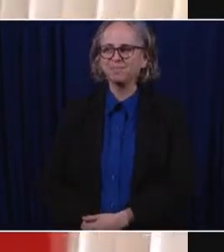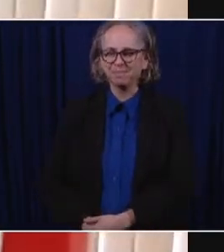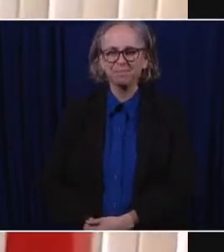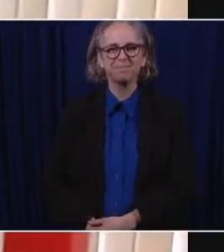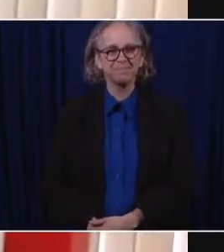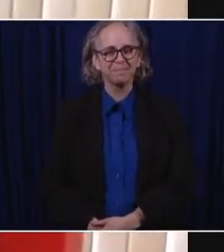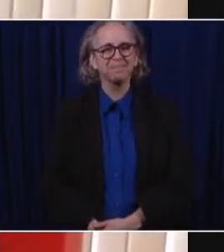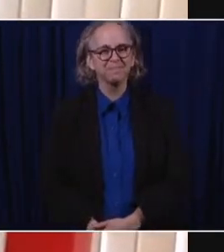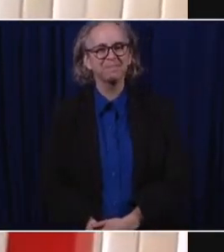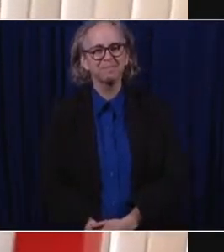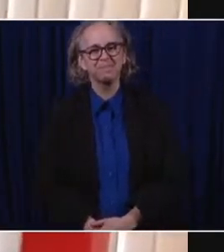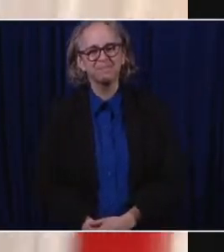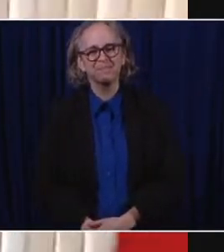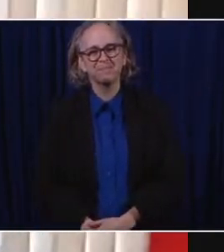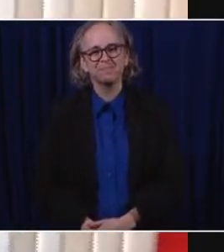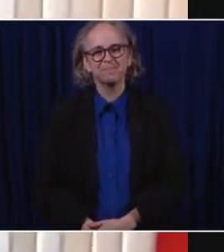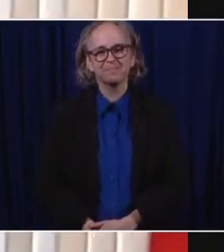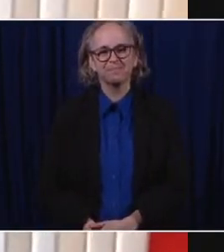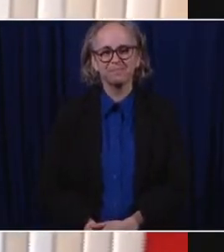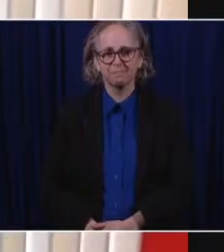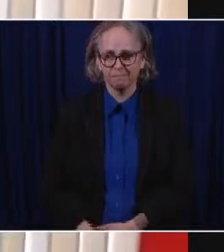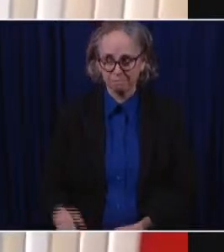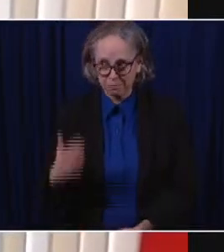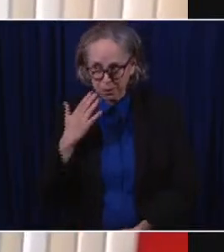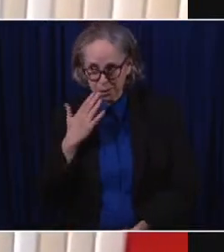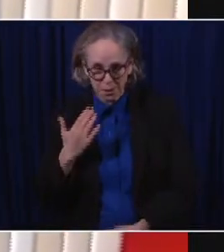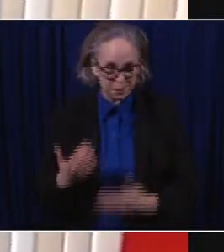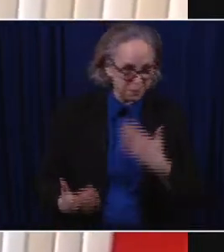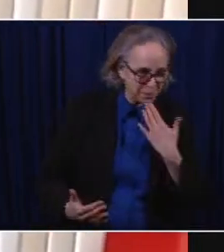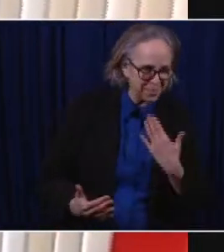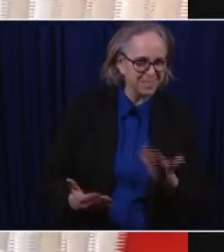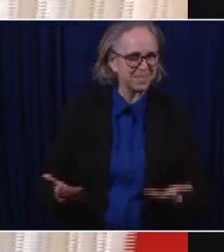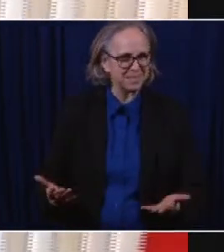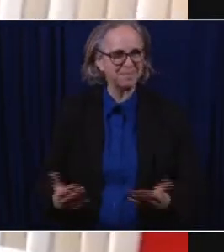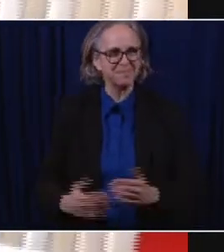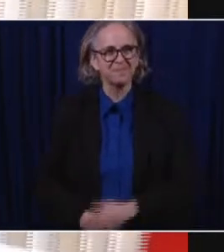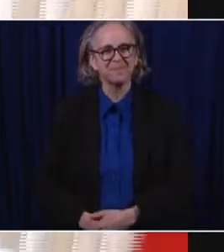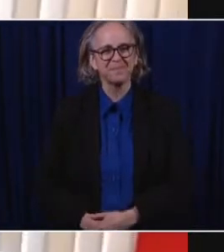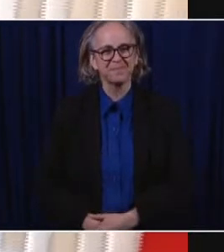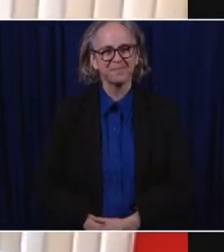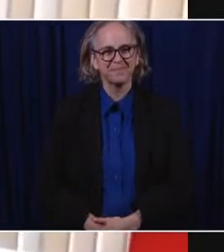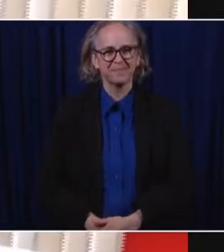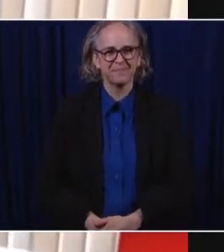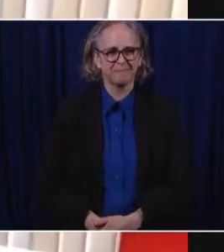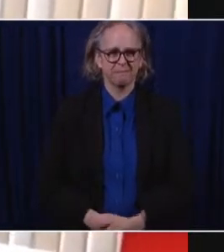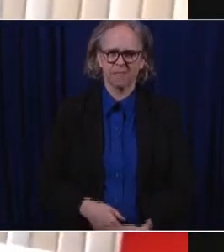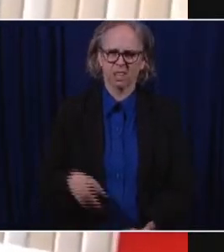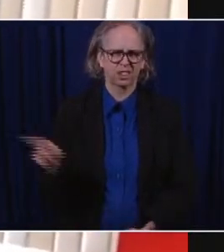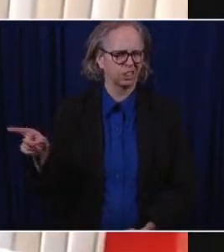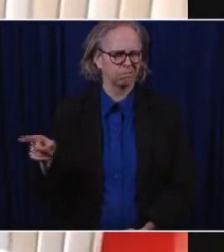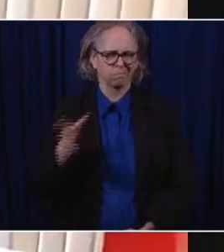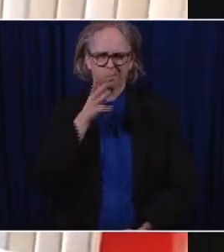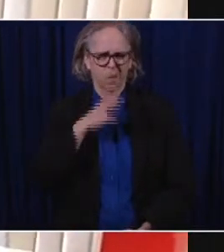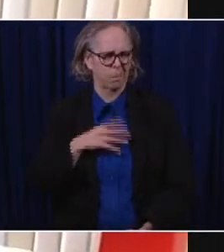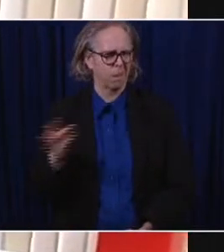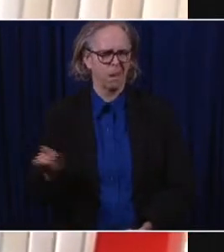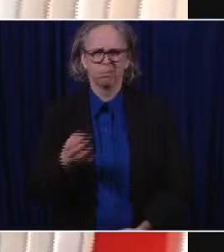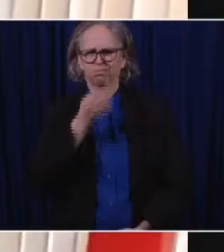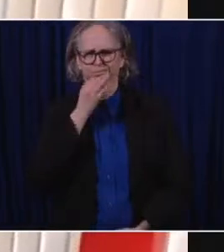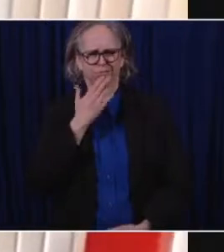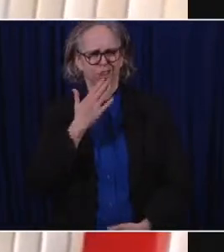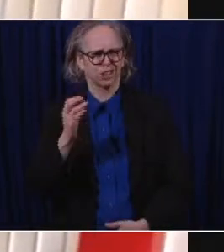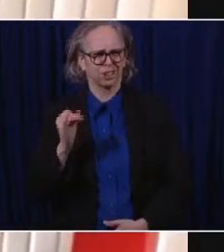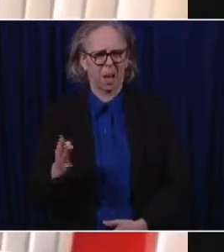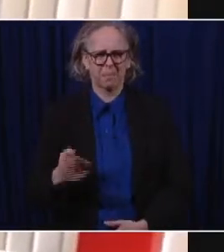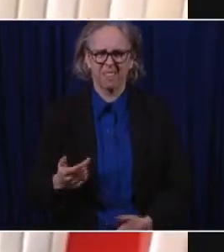Okay. I'm done. All right. All right. Nice job. She did a nice job. It was quick and painless. All